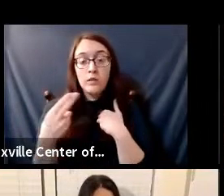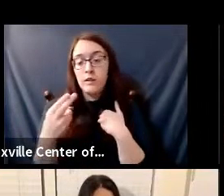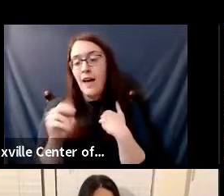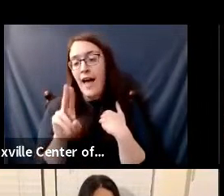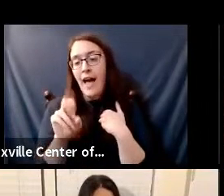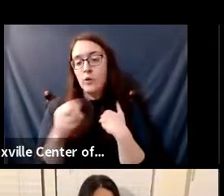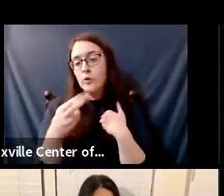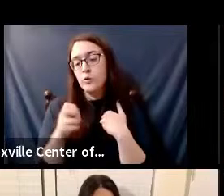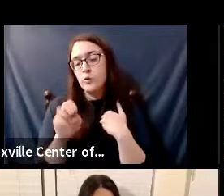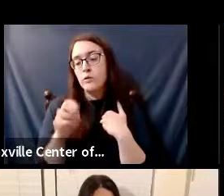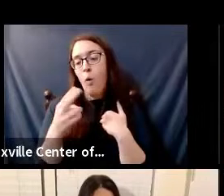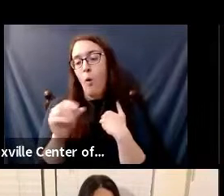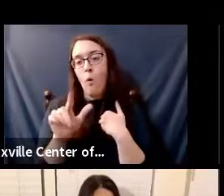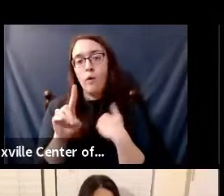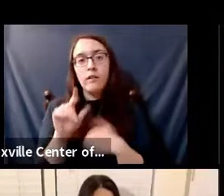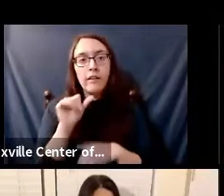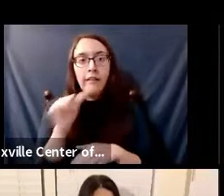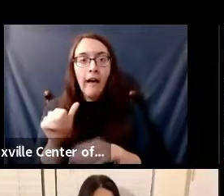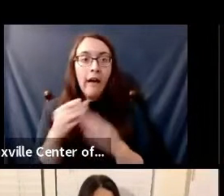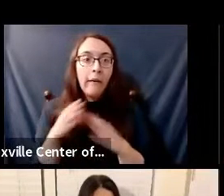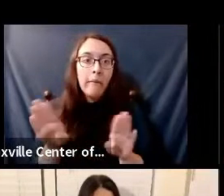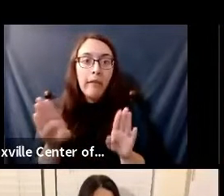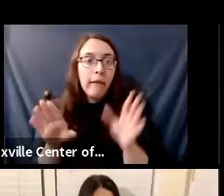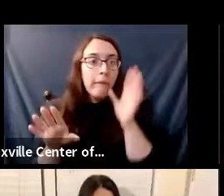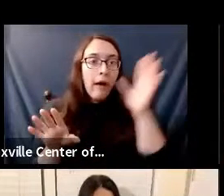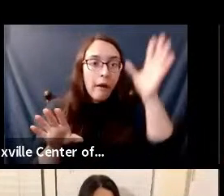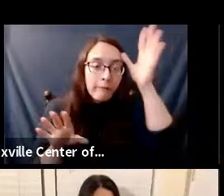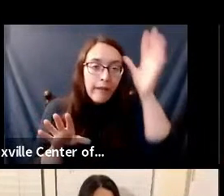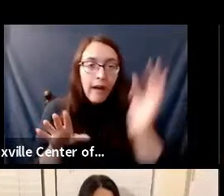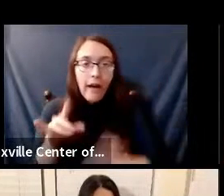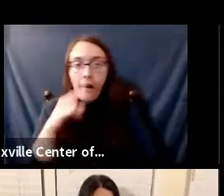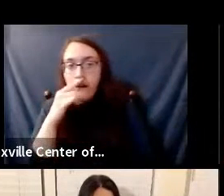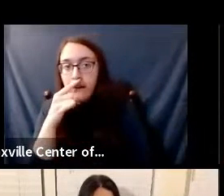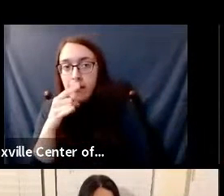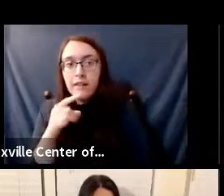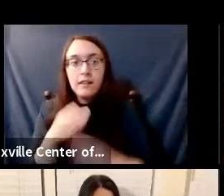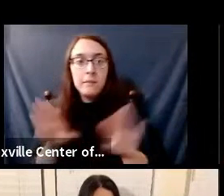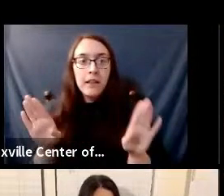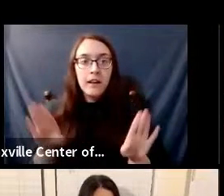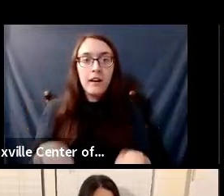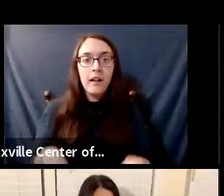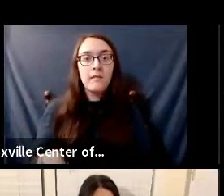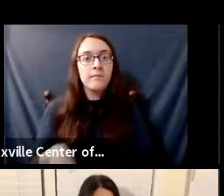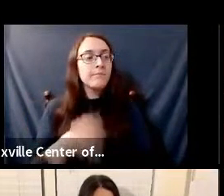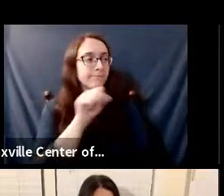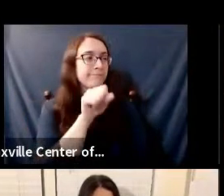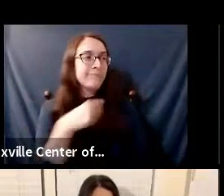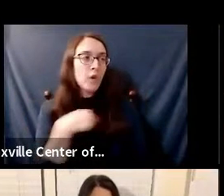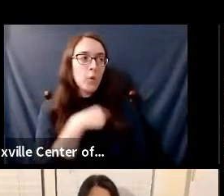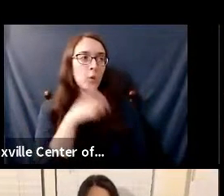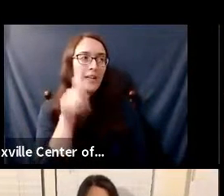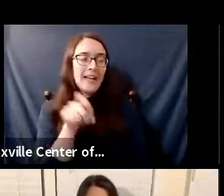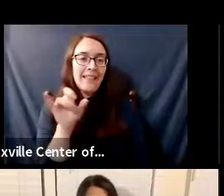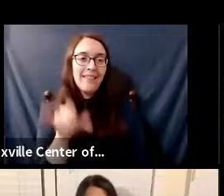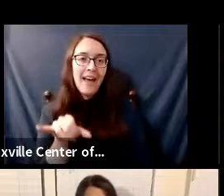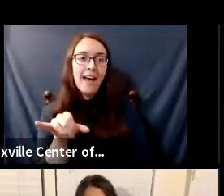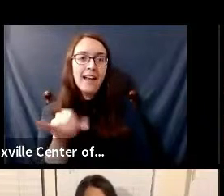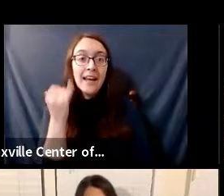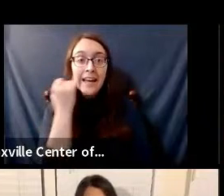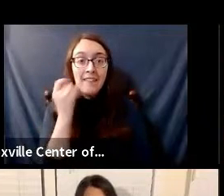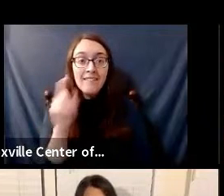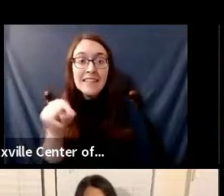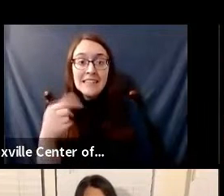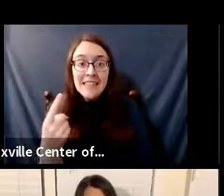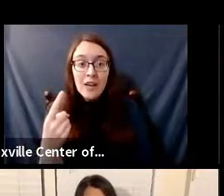then, we're not splitting mom and dad and the kids up when they go out to dinner. Yeah, that's what we got to do. Is it has to be, if it's a